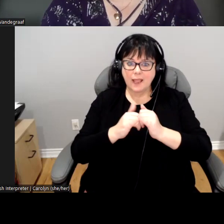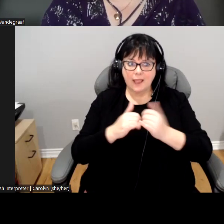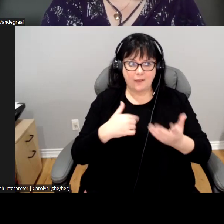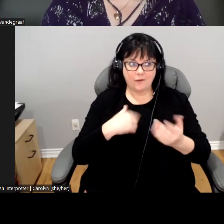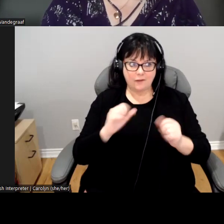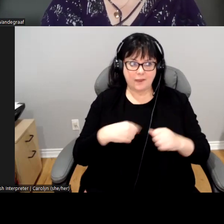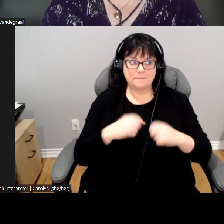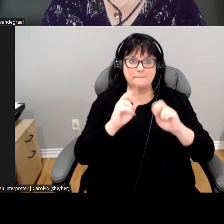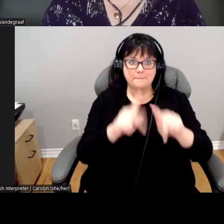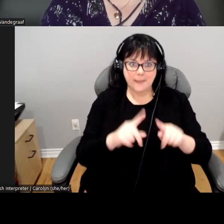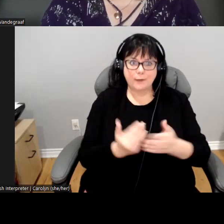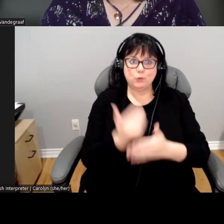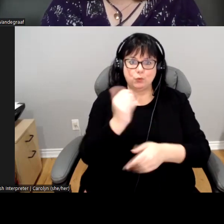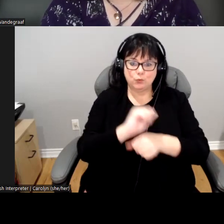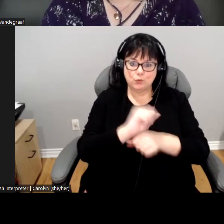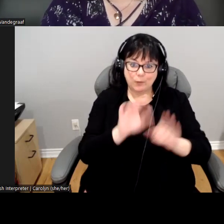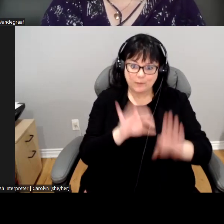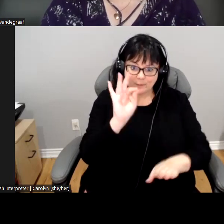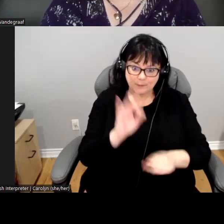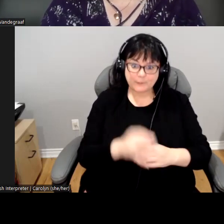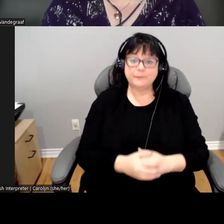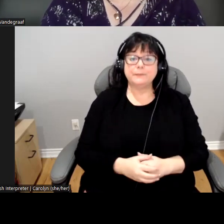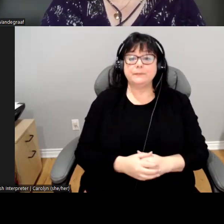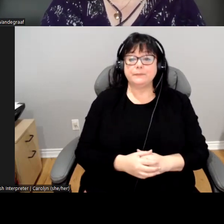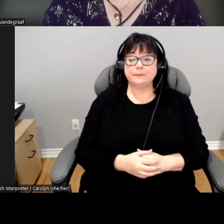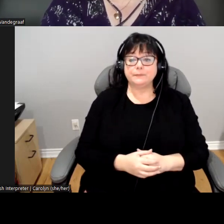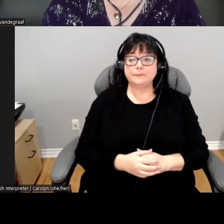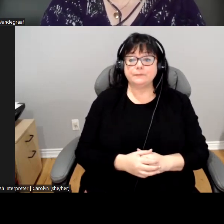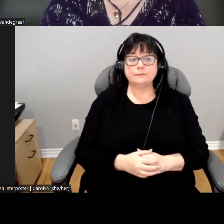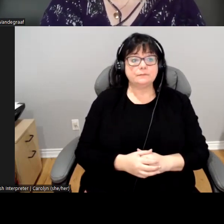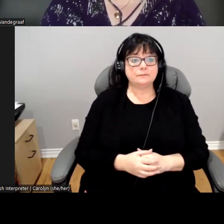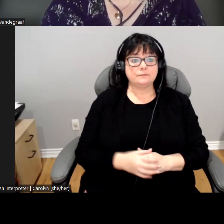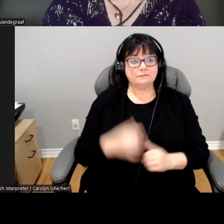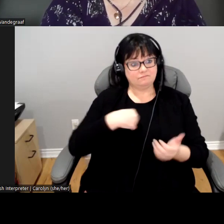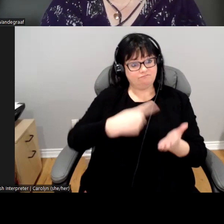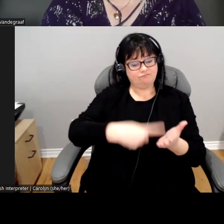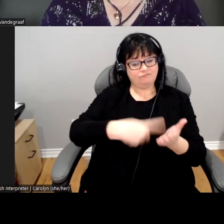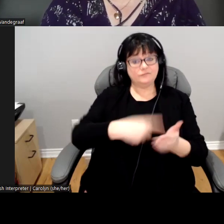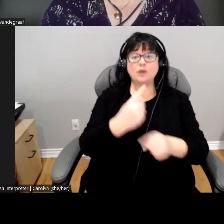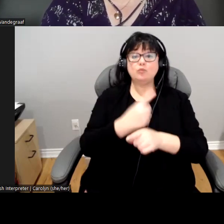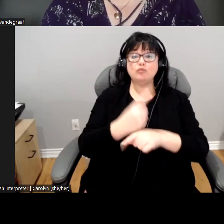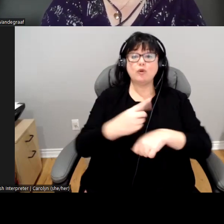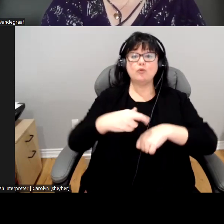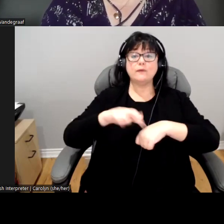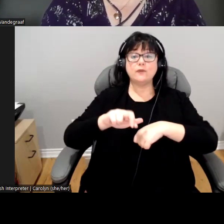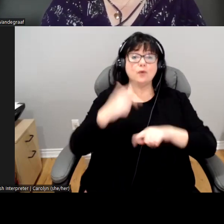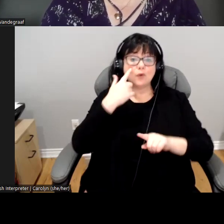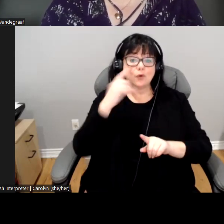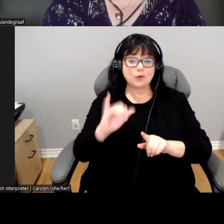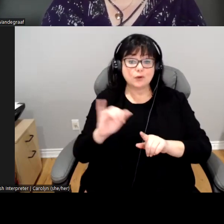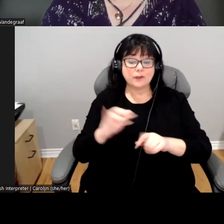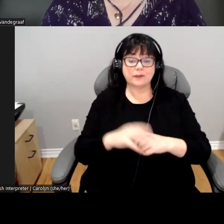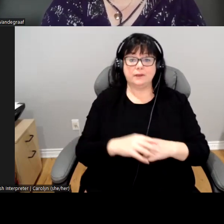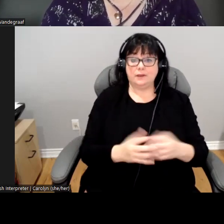into something. So we talked to them about what was an appropriate referral if you're looking, and just so that you know, our current ES caseloads are